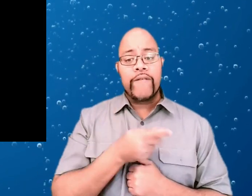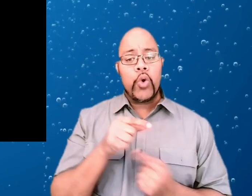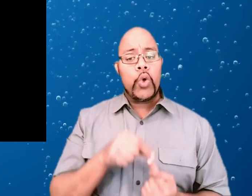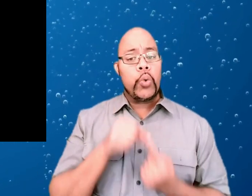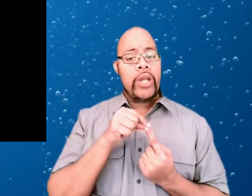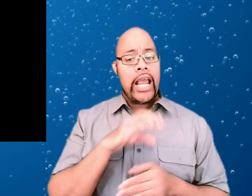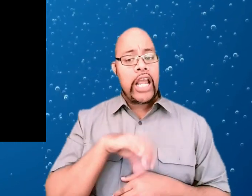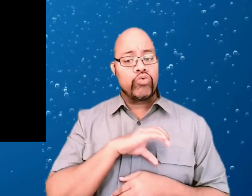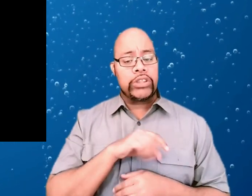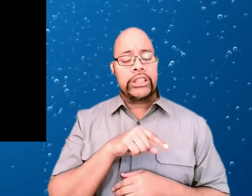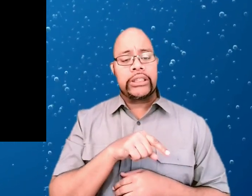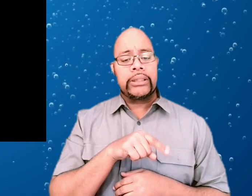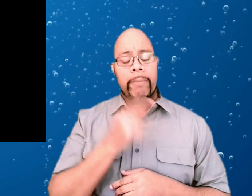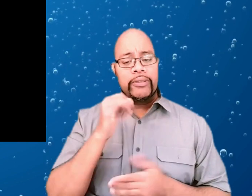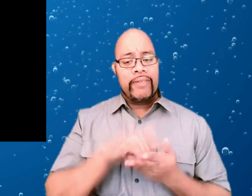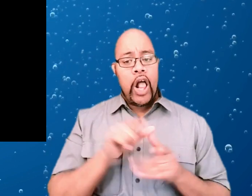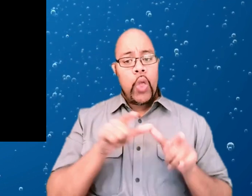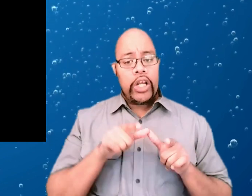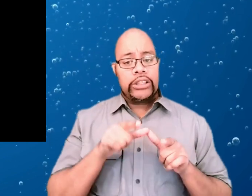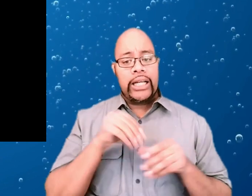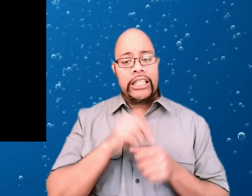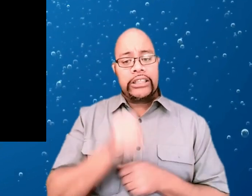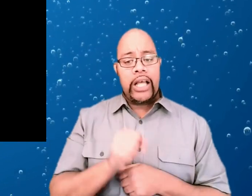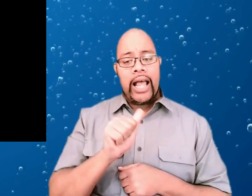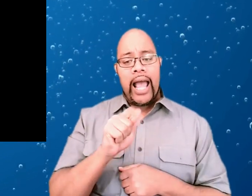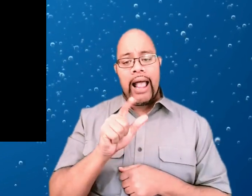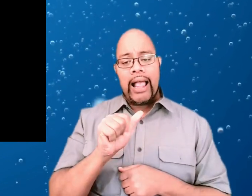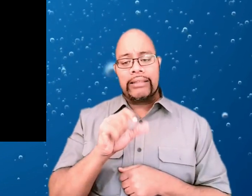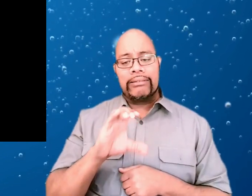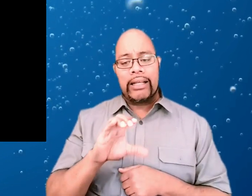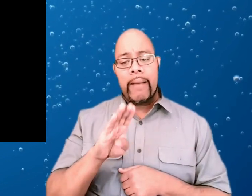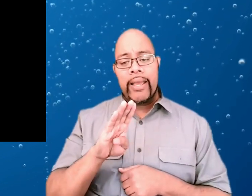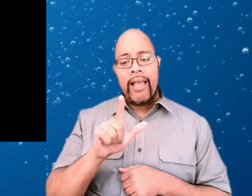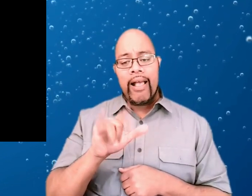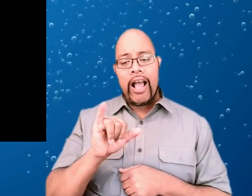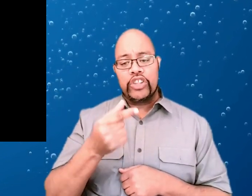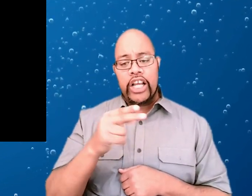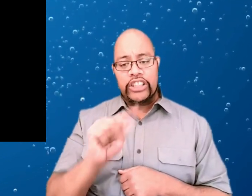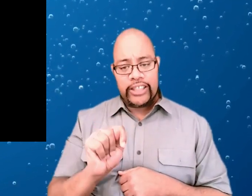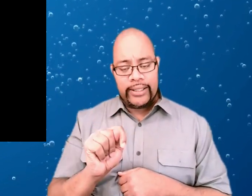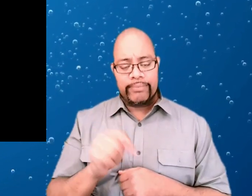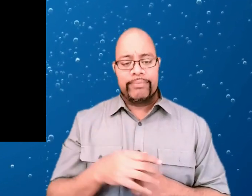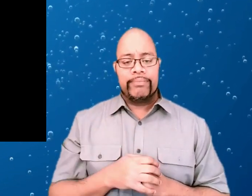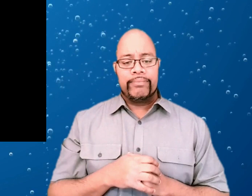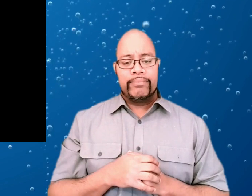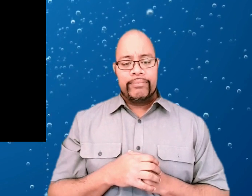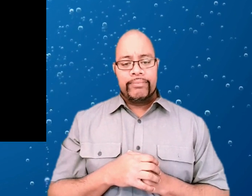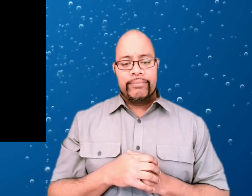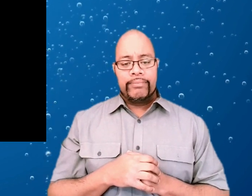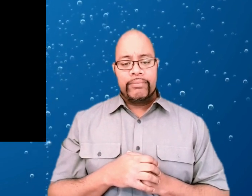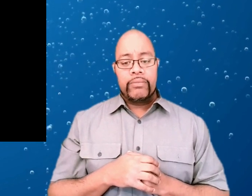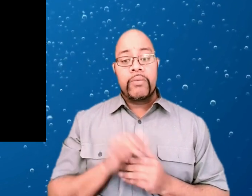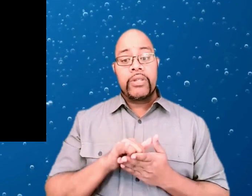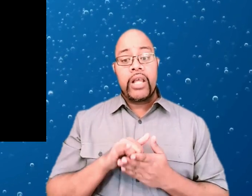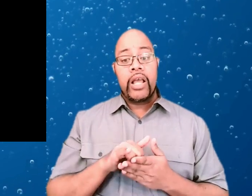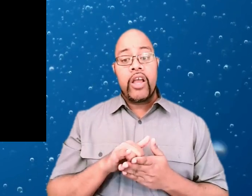a few unique coastal characteristics due to its location in the South Atlantic Bight. This bight, spelled